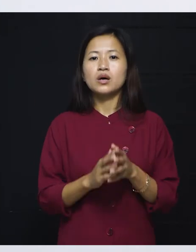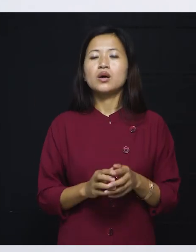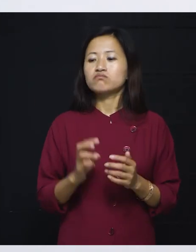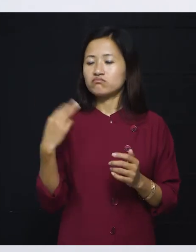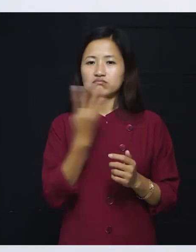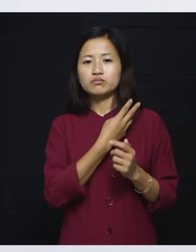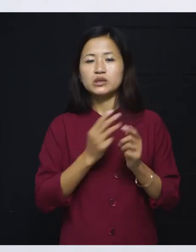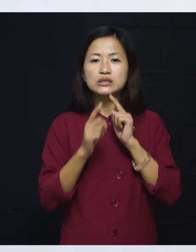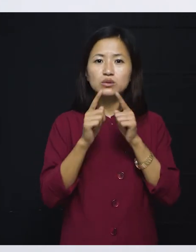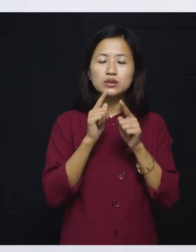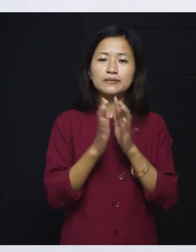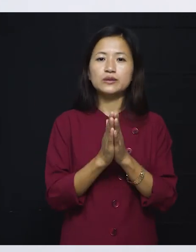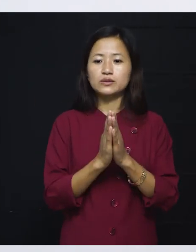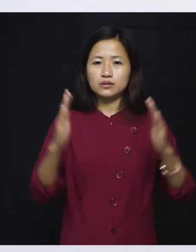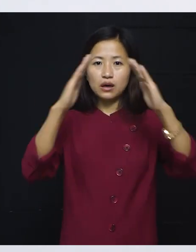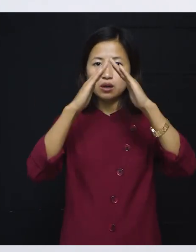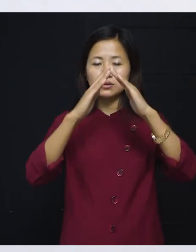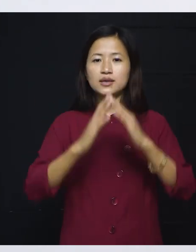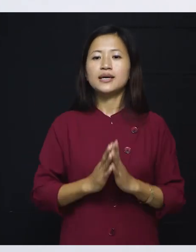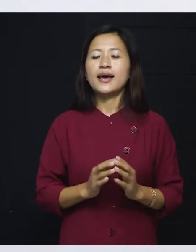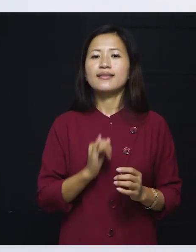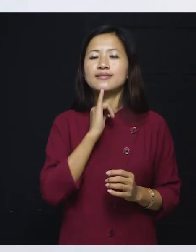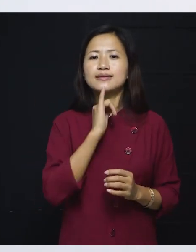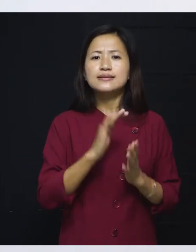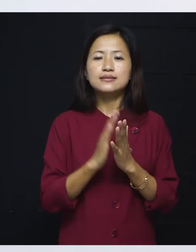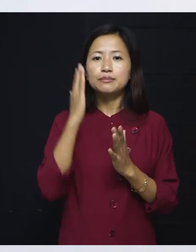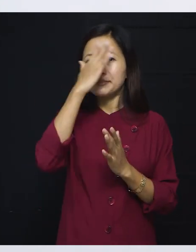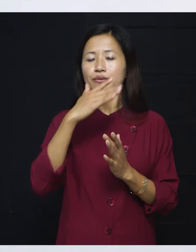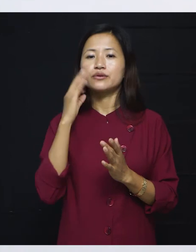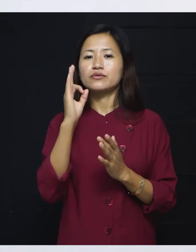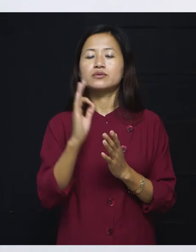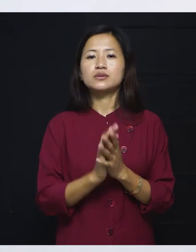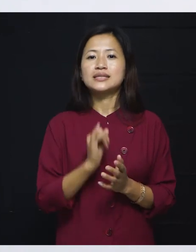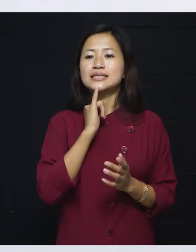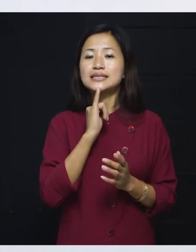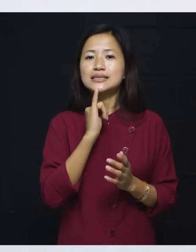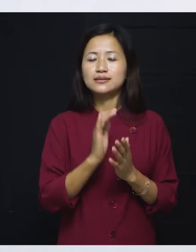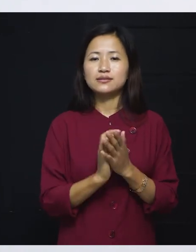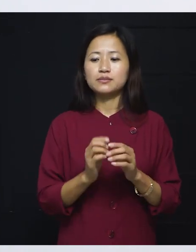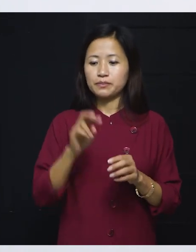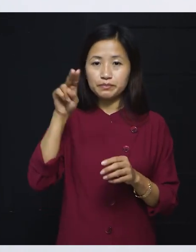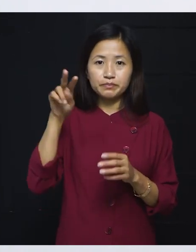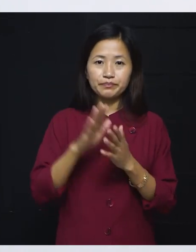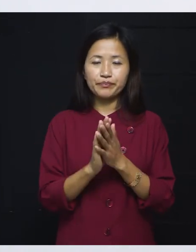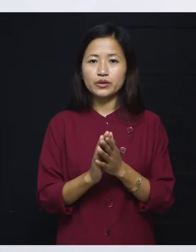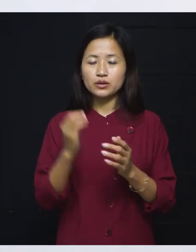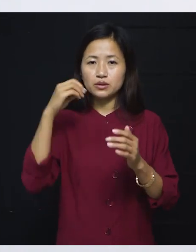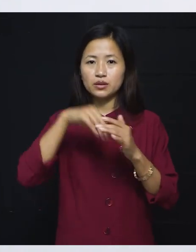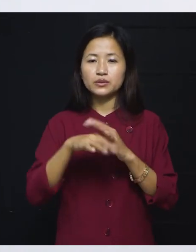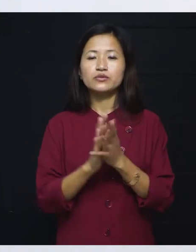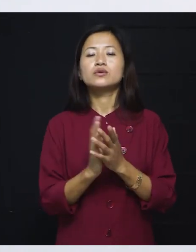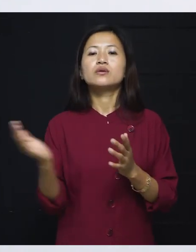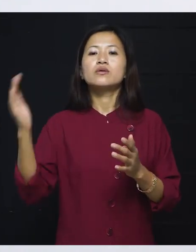house and is beautiful. The word is becomes the finite verb. Yes, you're right. It's become